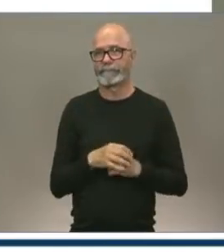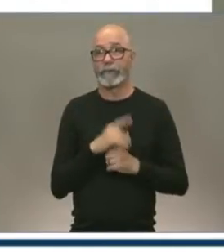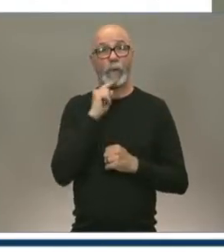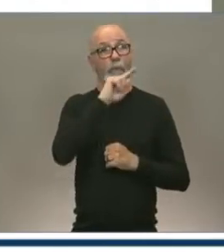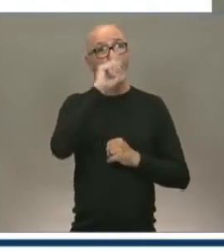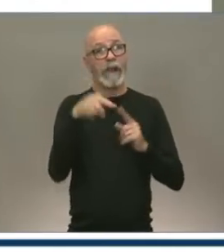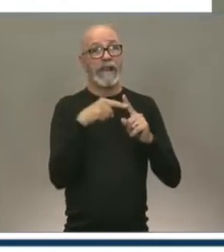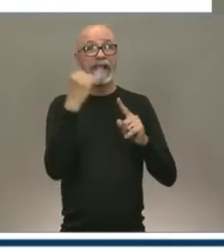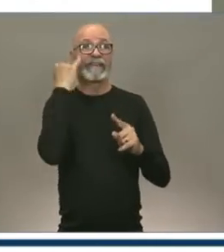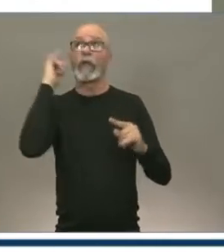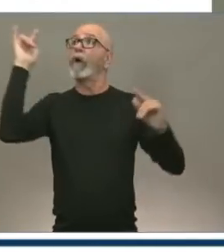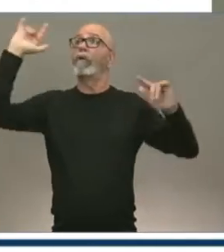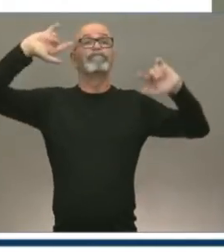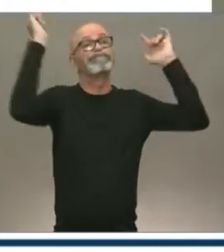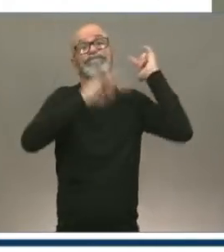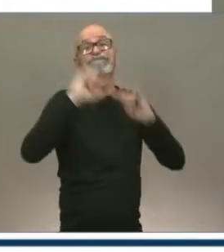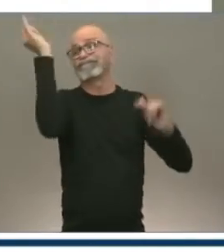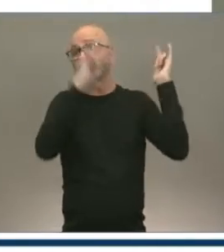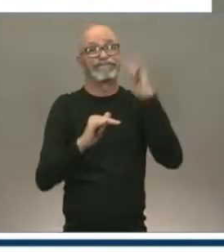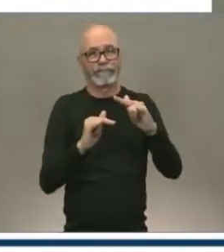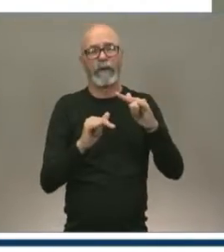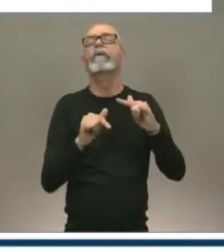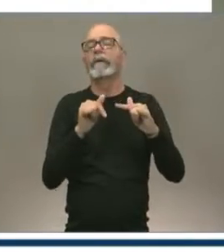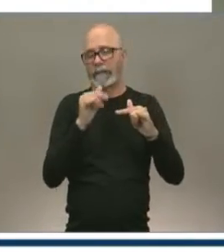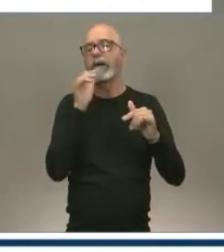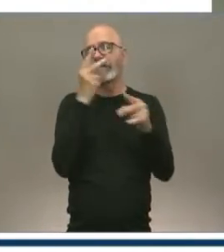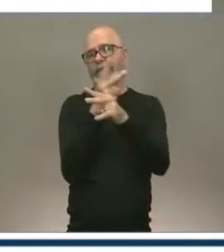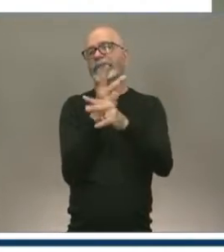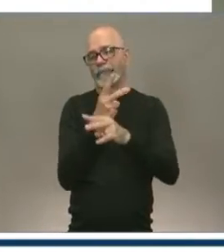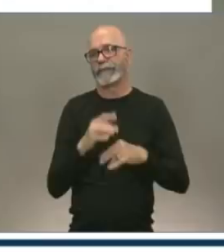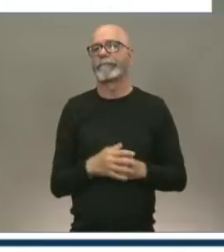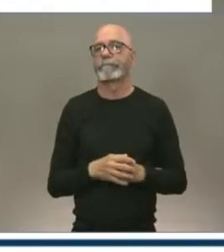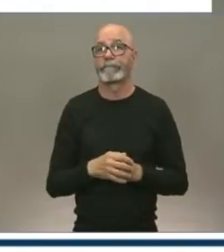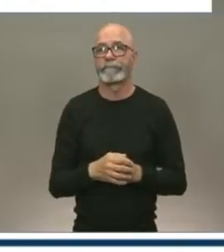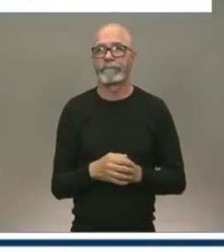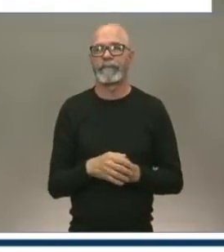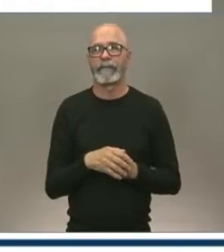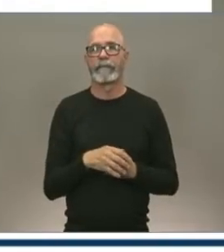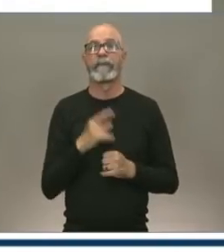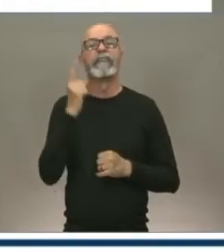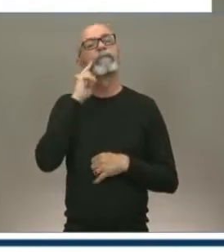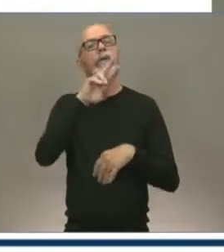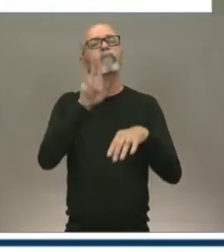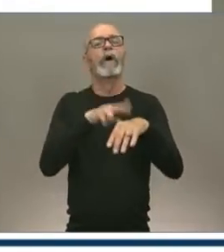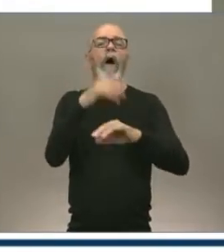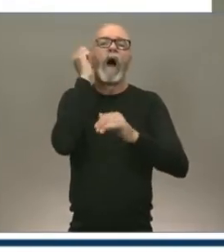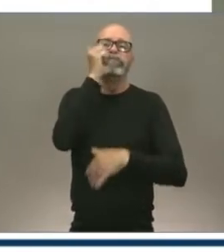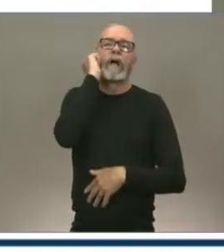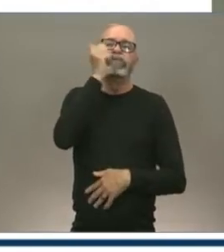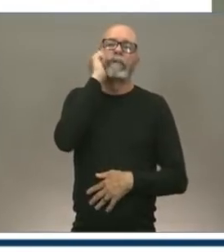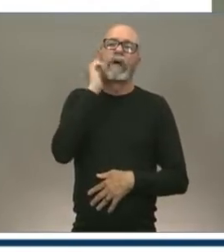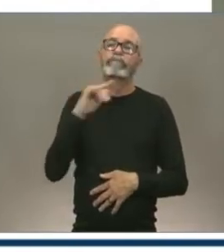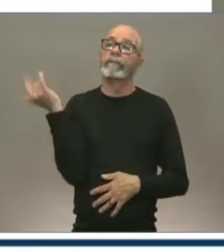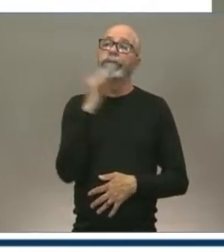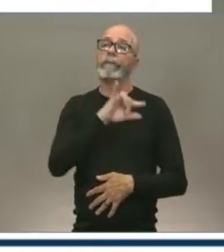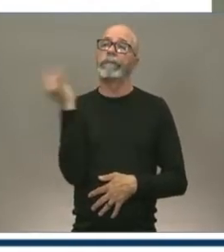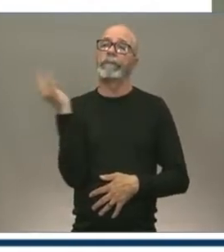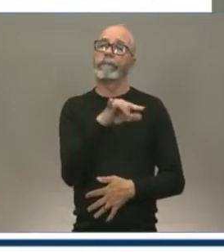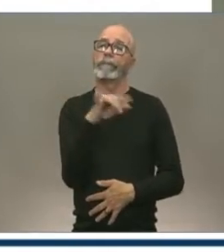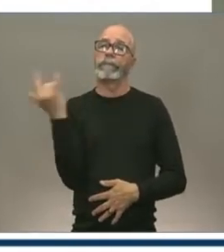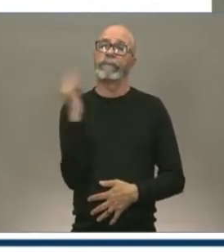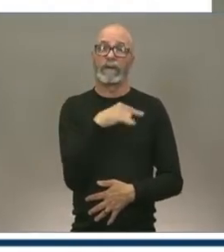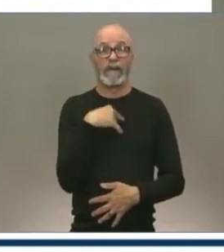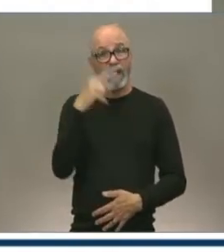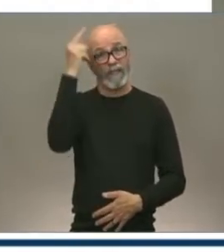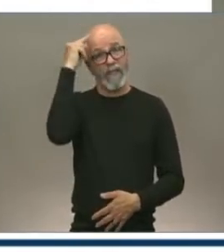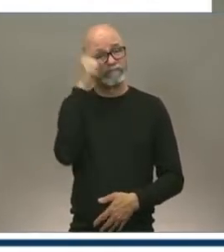in through the airport. But just the fact that we're not doing testing for regular travelers at the airport doesn't mean that we're not testing large